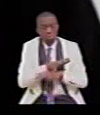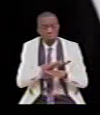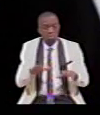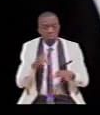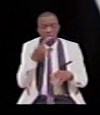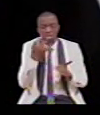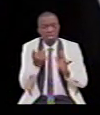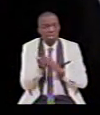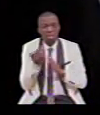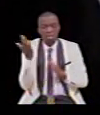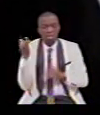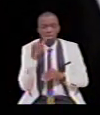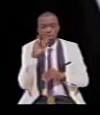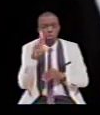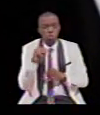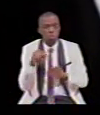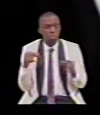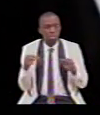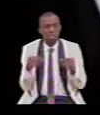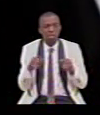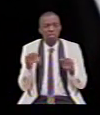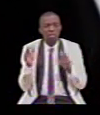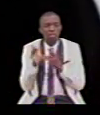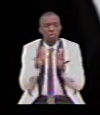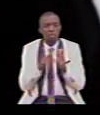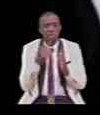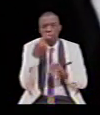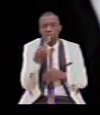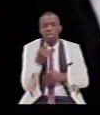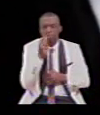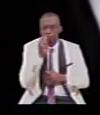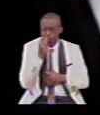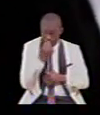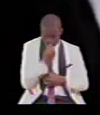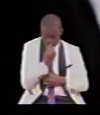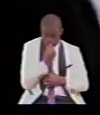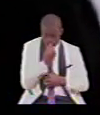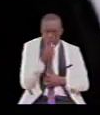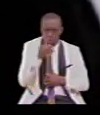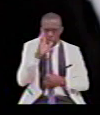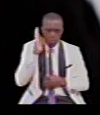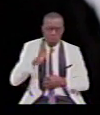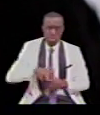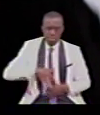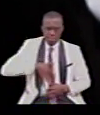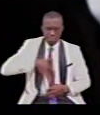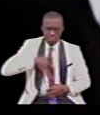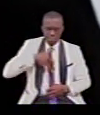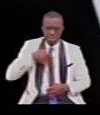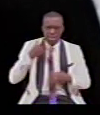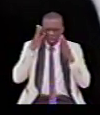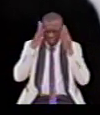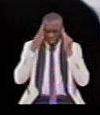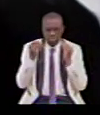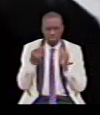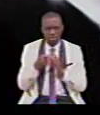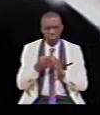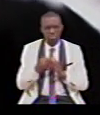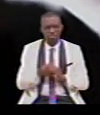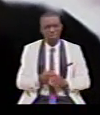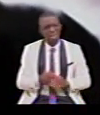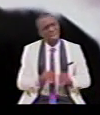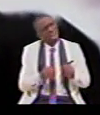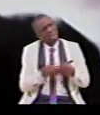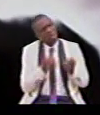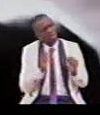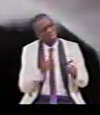he says, endure. You will feel it. How could he say that? And he didn't look at me